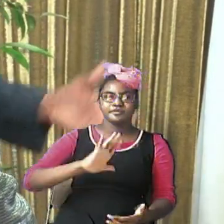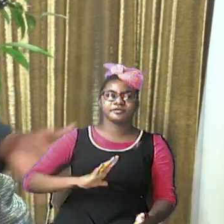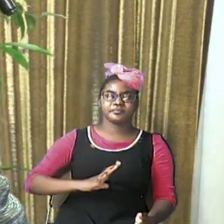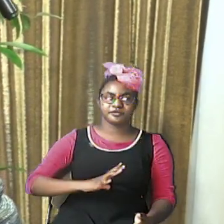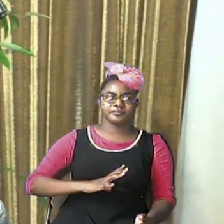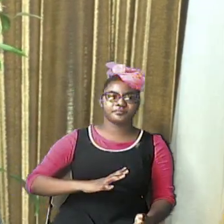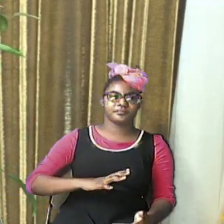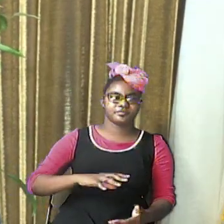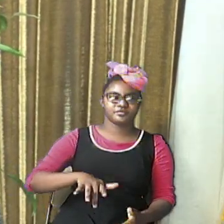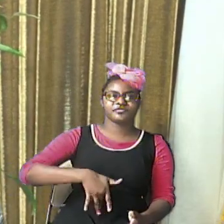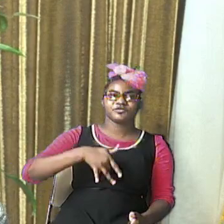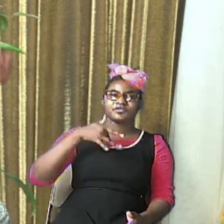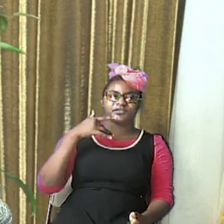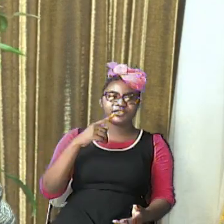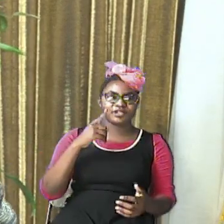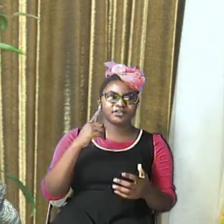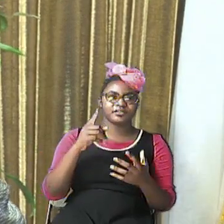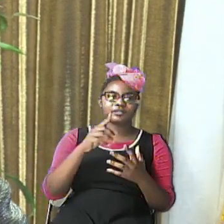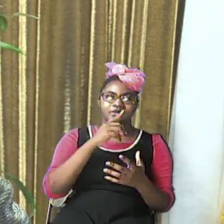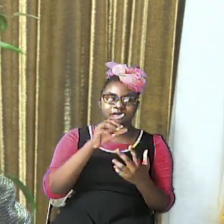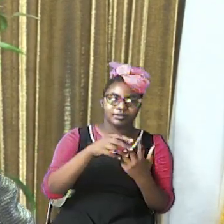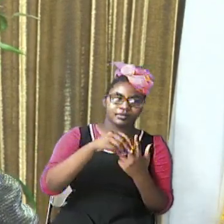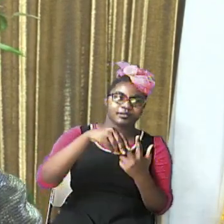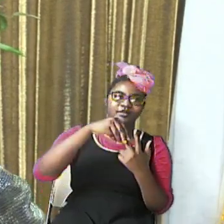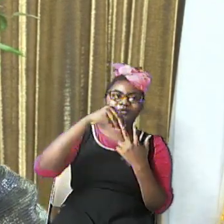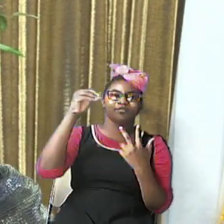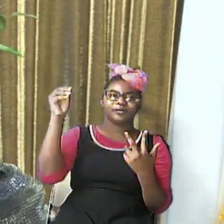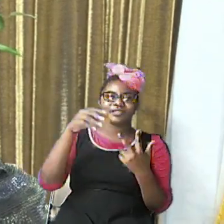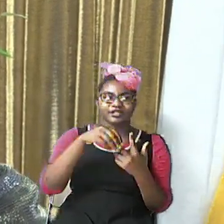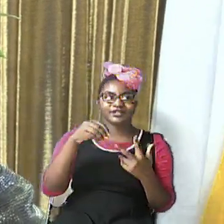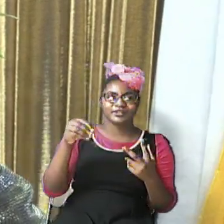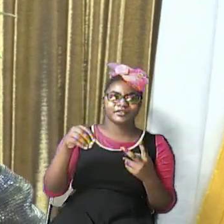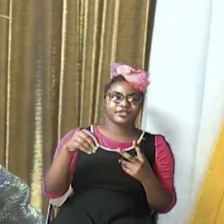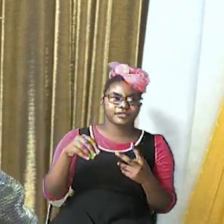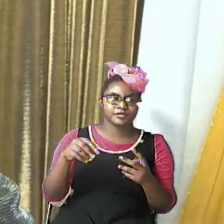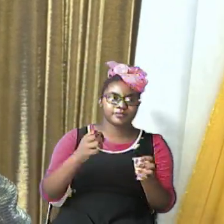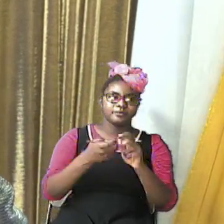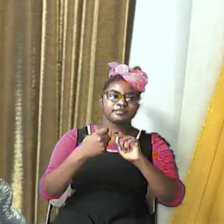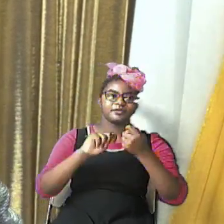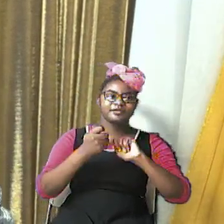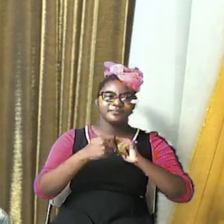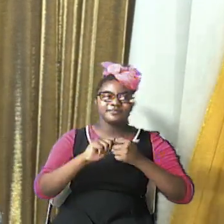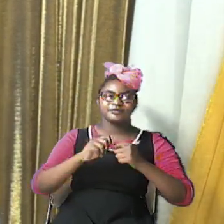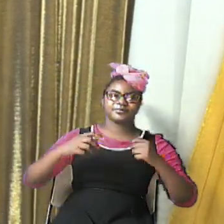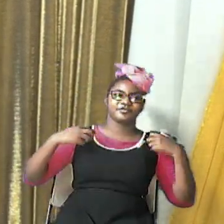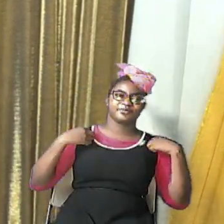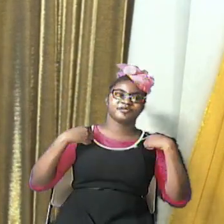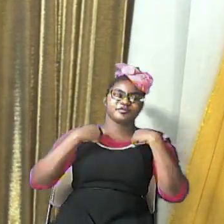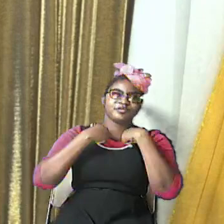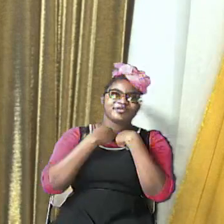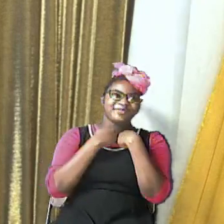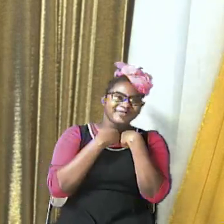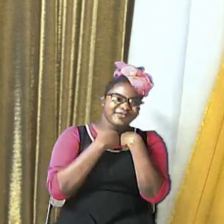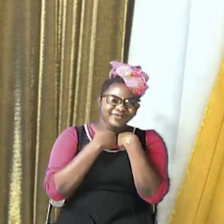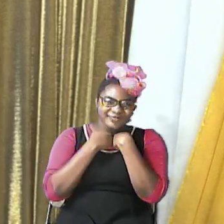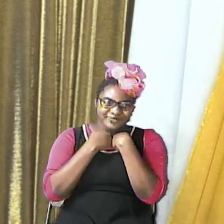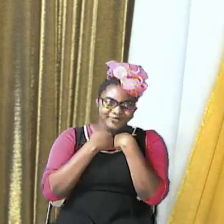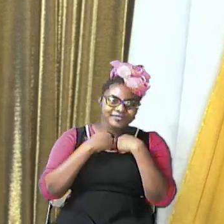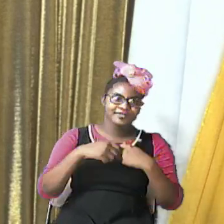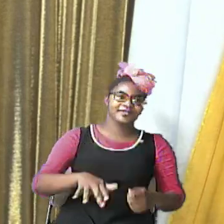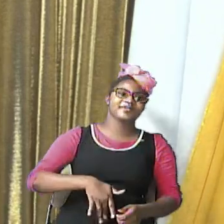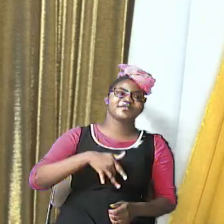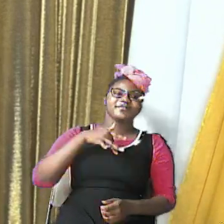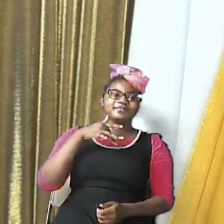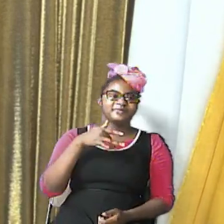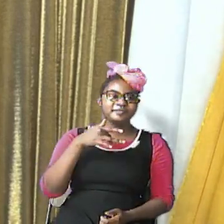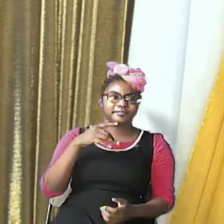special to me. So I changed my clothes and I put on my vest. And I feel special this morning, like I'm coming before